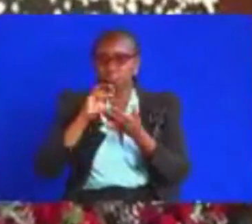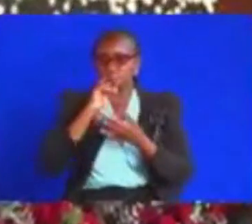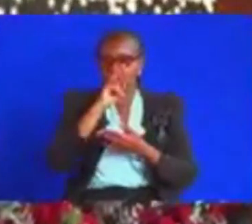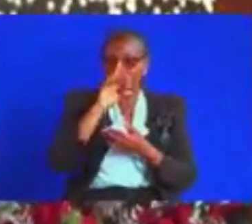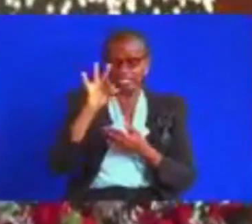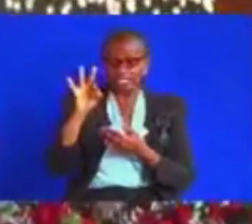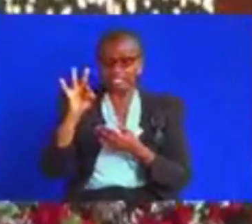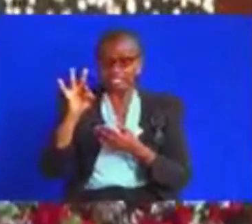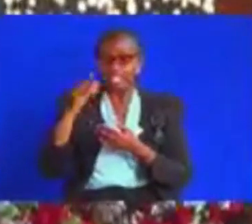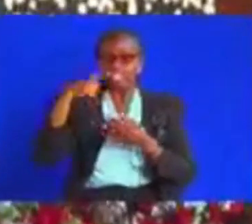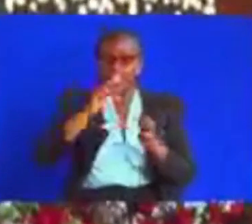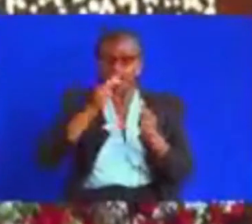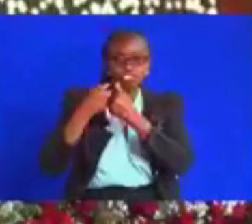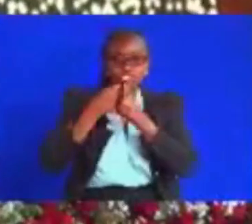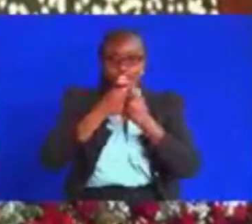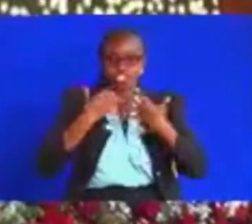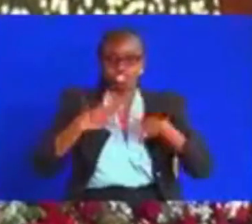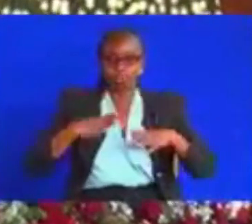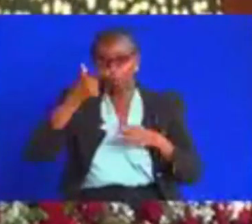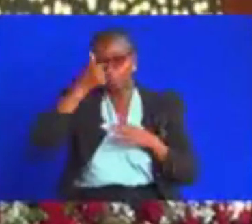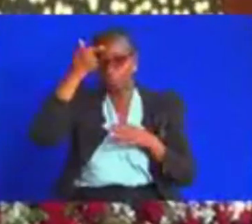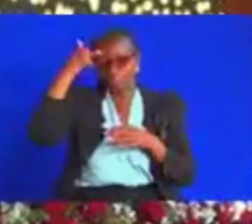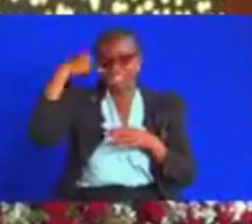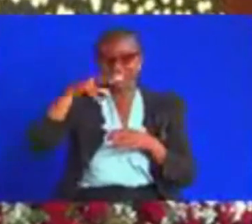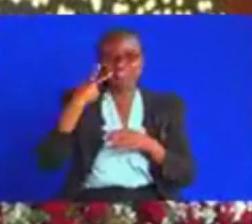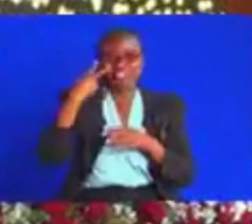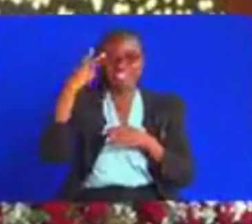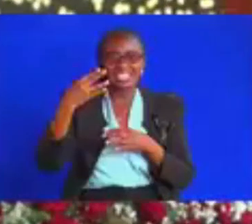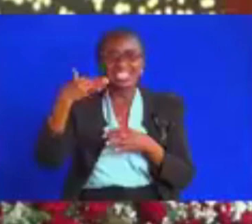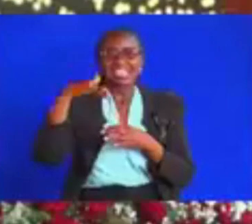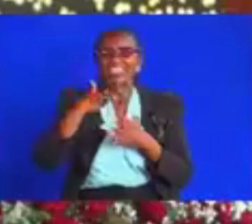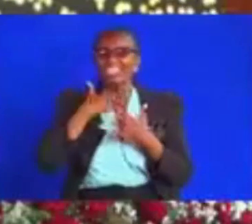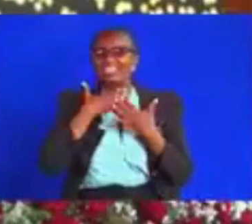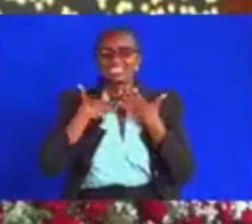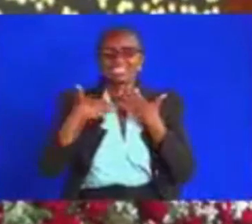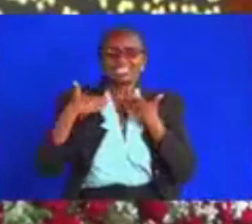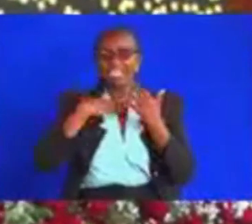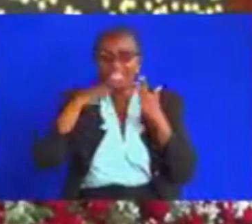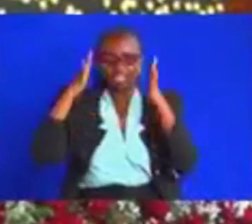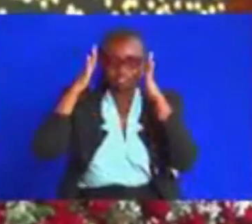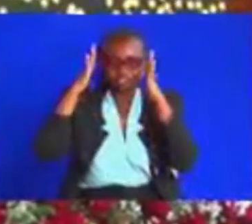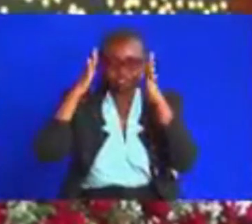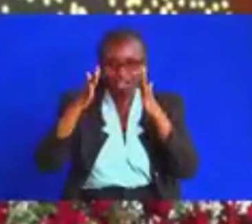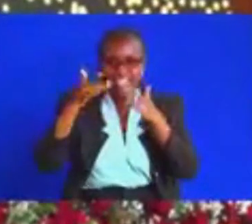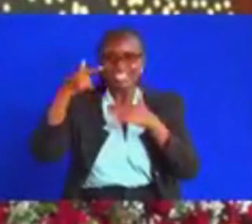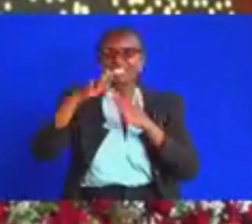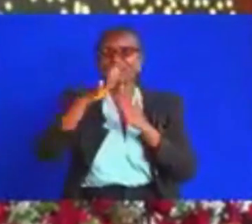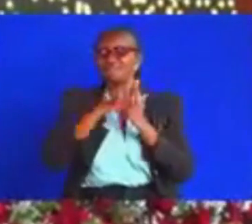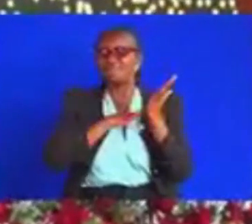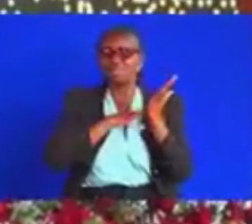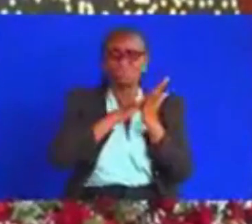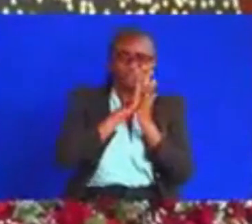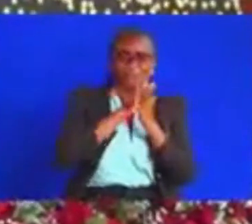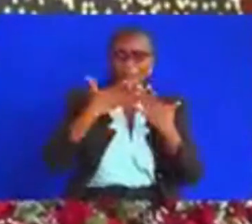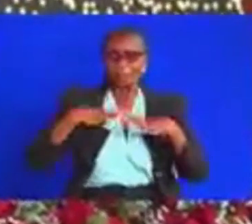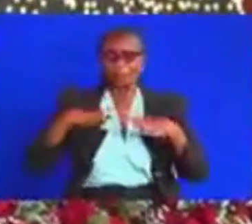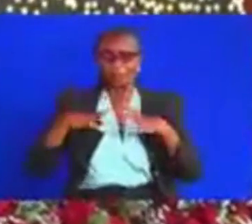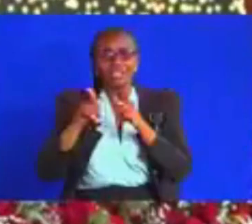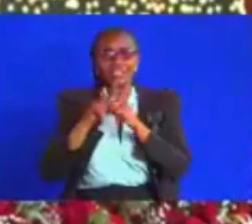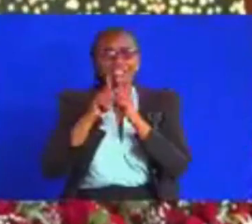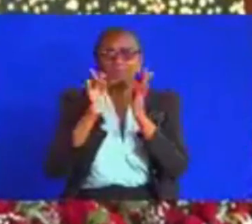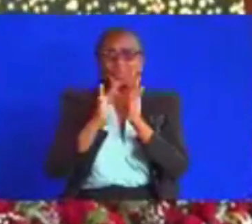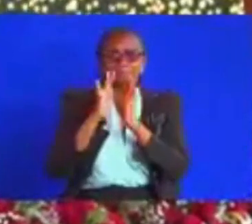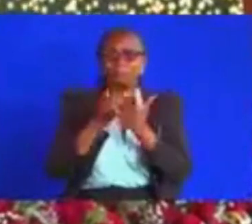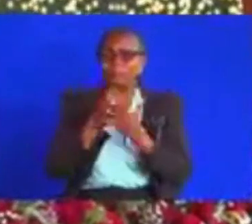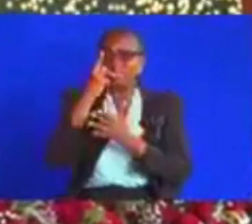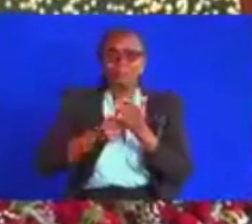He challenged the people because he saw their zeal and their devotion. They were passionate people, but the Bible says that